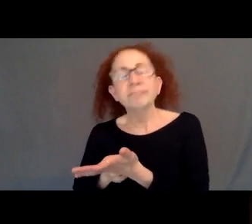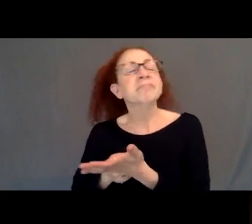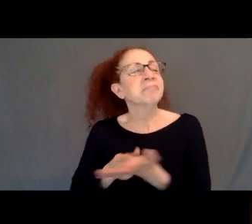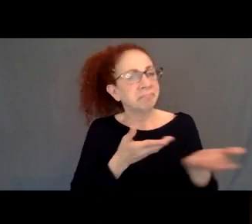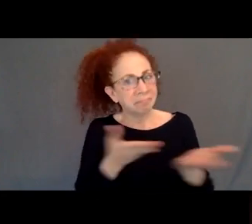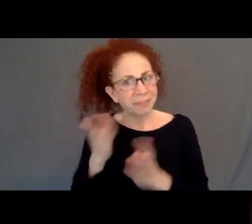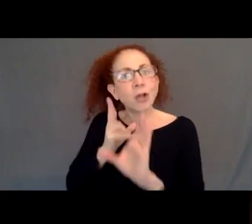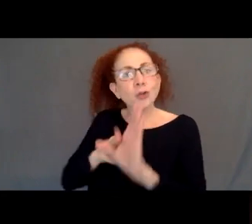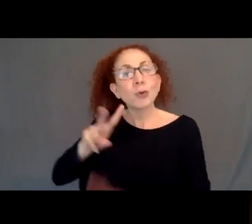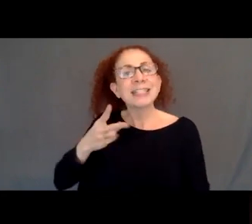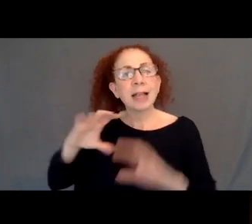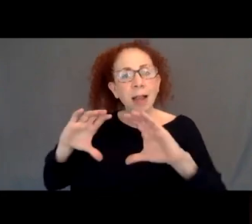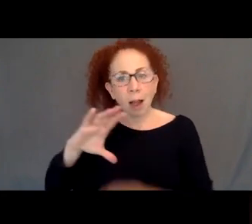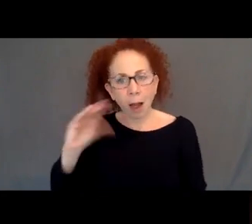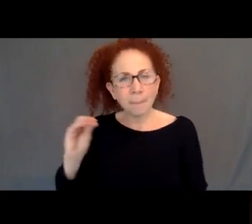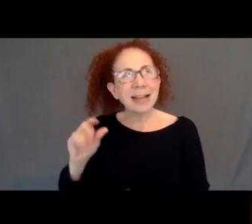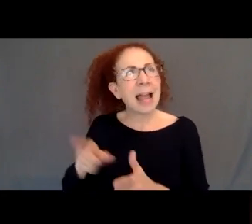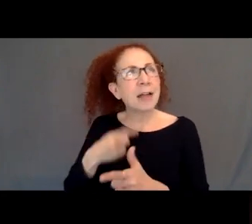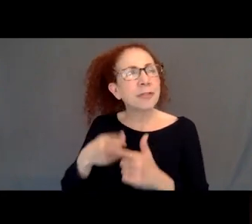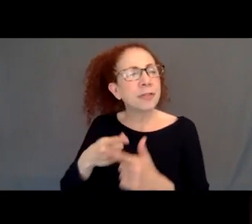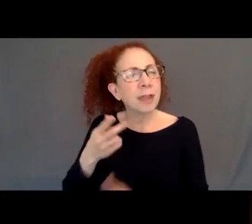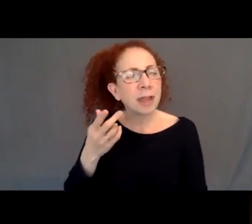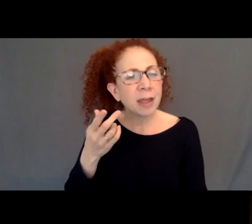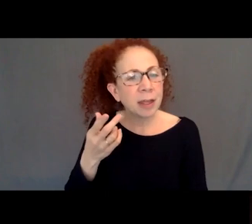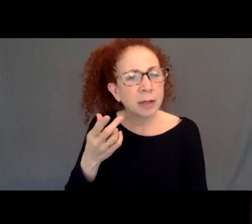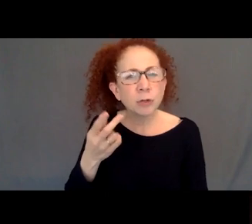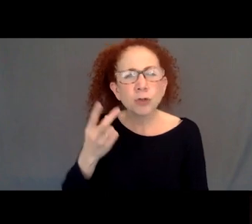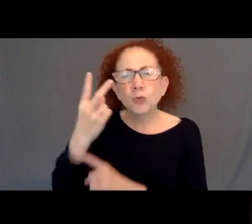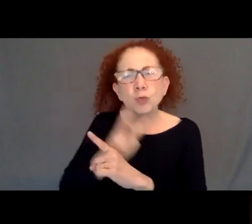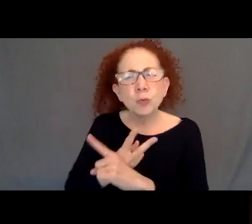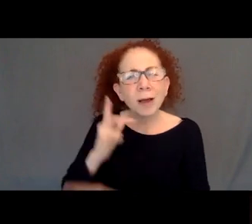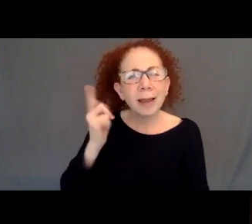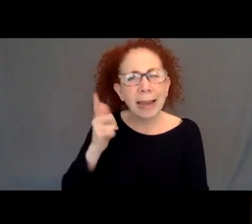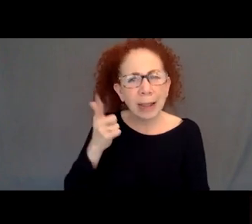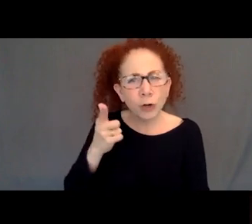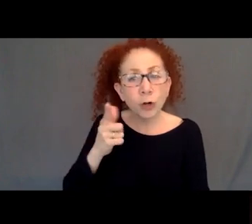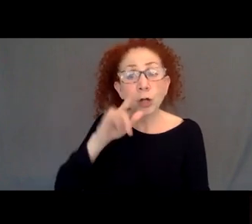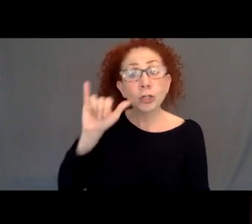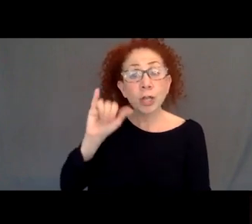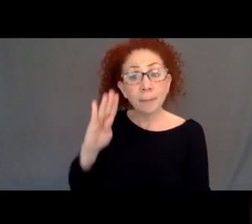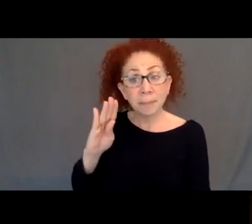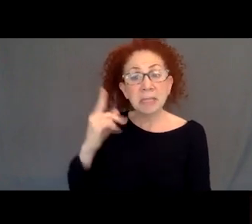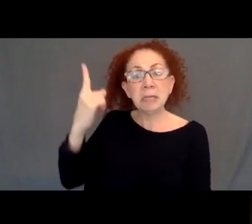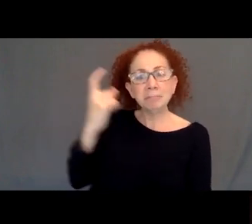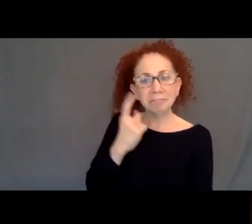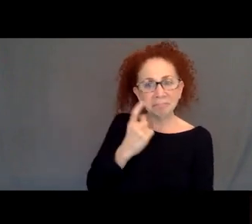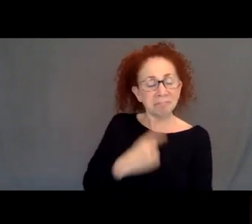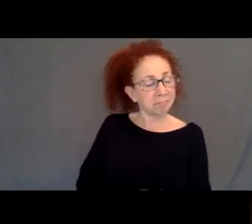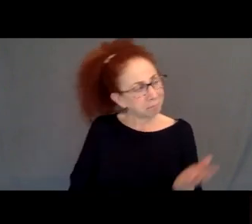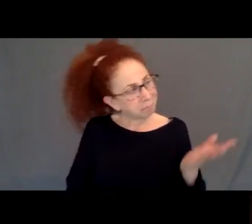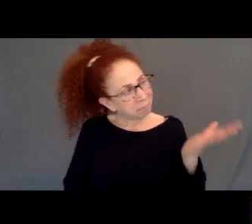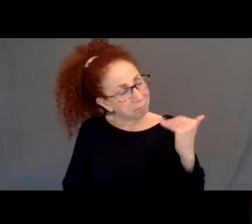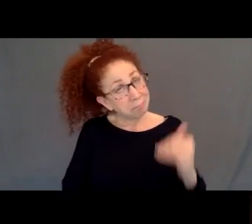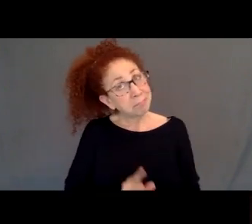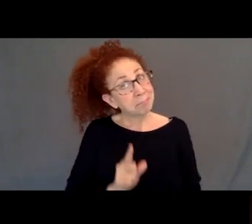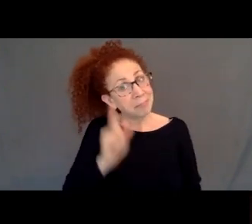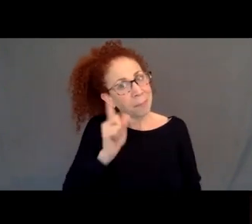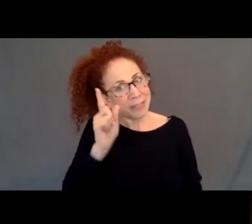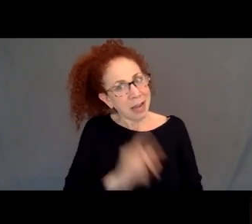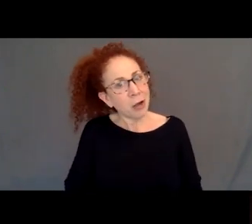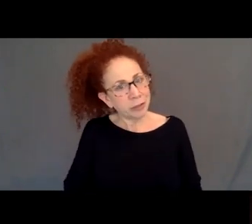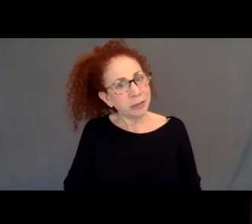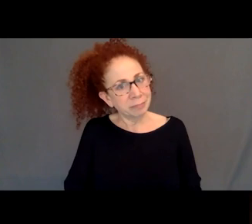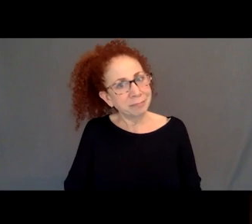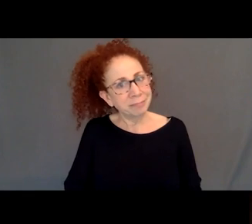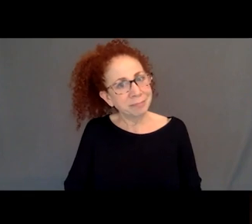second company. And then a few months later, JB came downstairs and was like, why don't you go